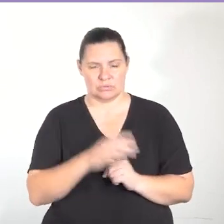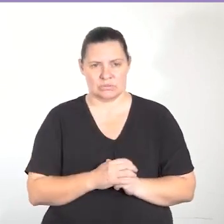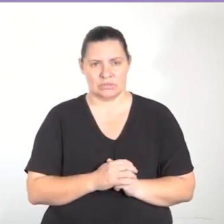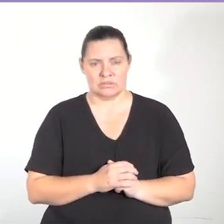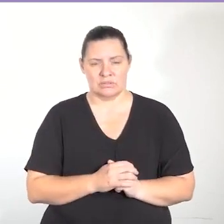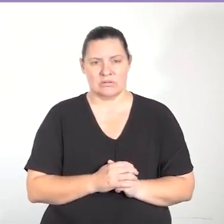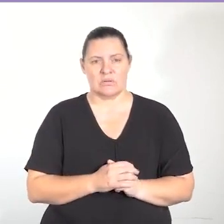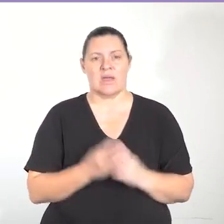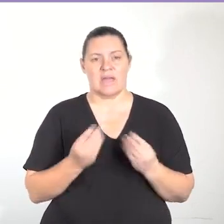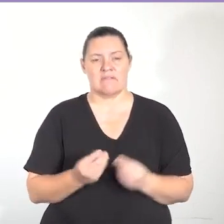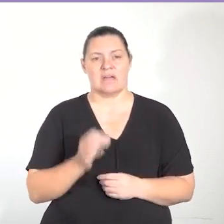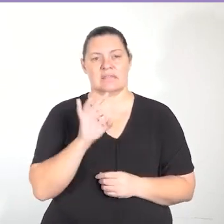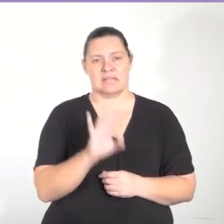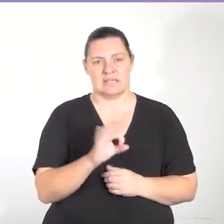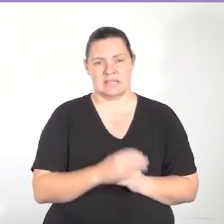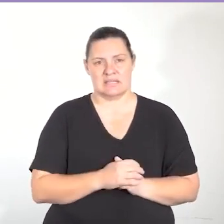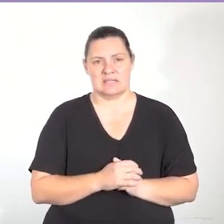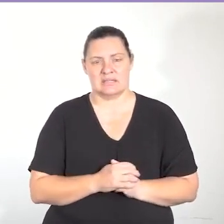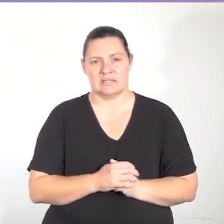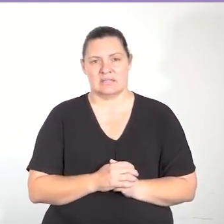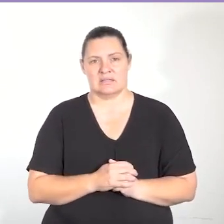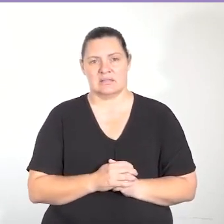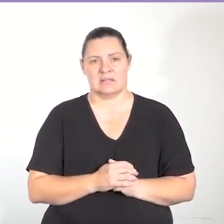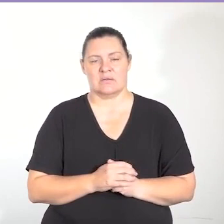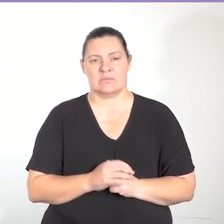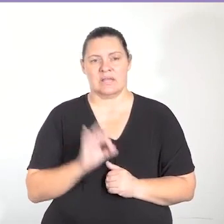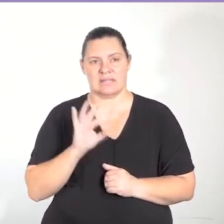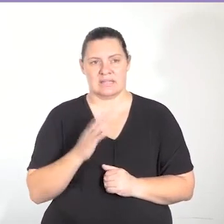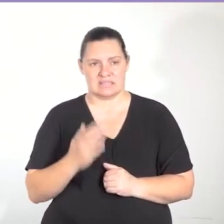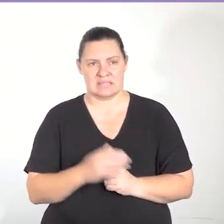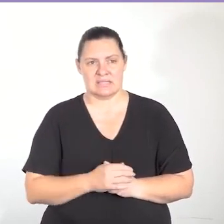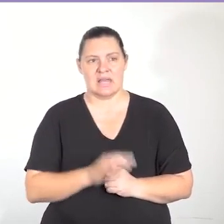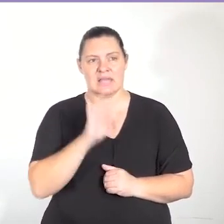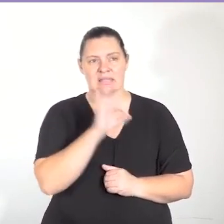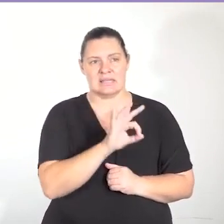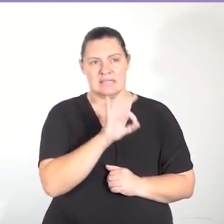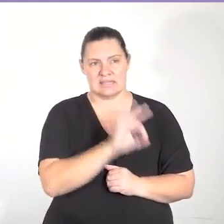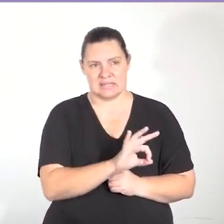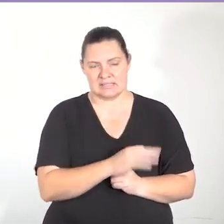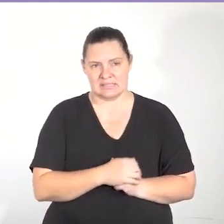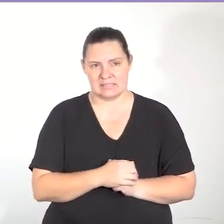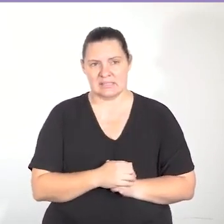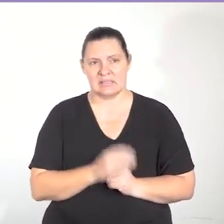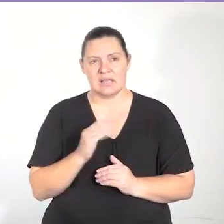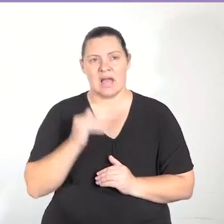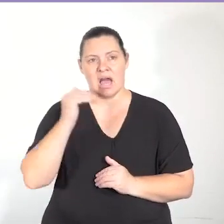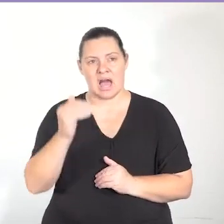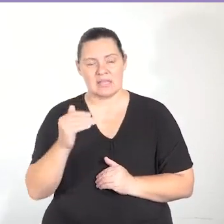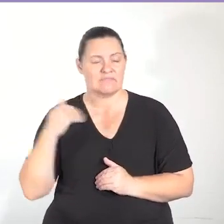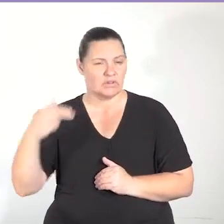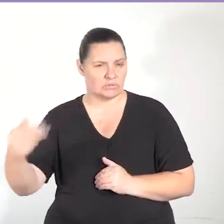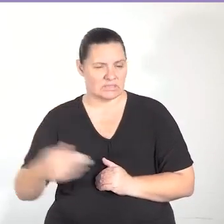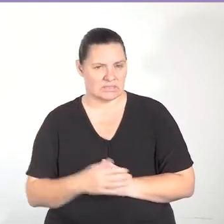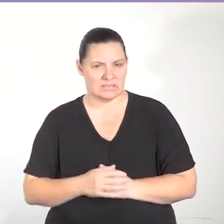times 2. Then we are going to look at the 3. There's 1 3 this side. There's 3 3's this side. So the ones with the